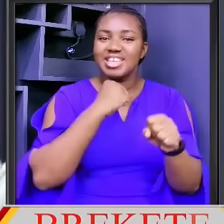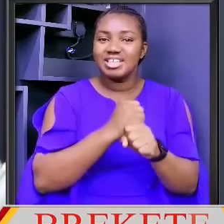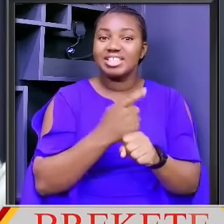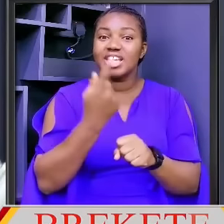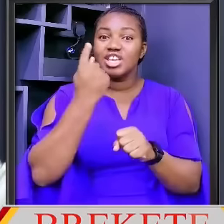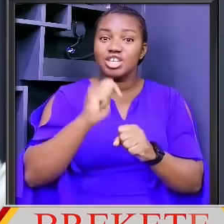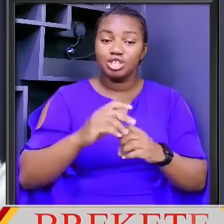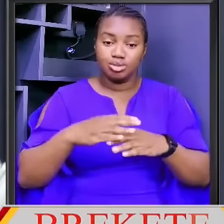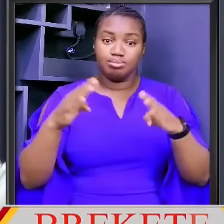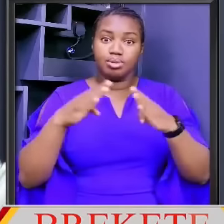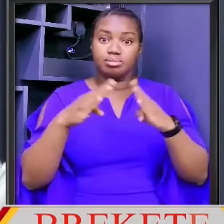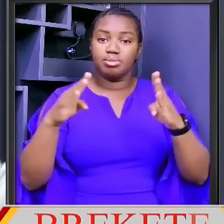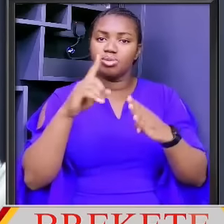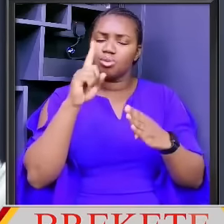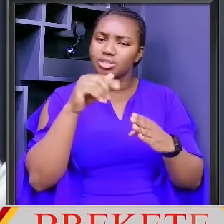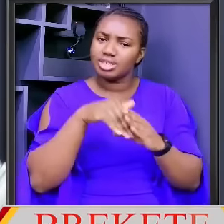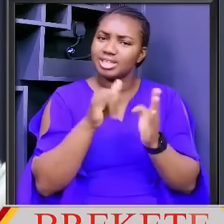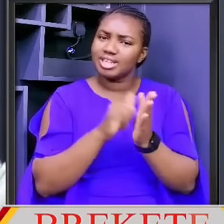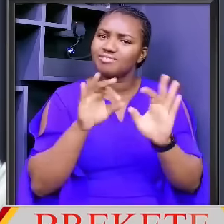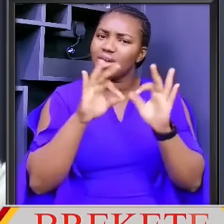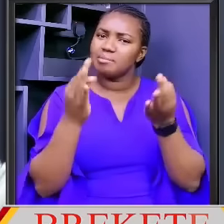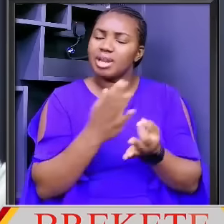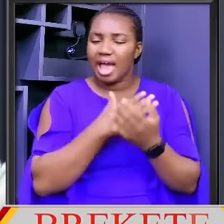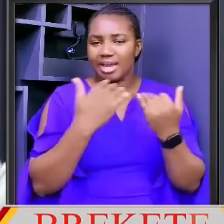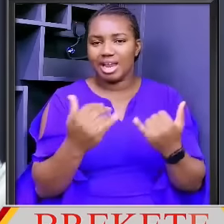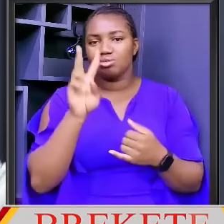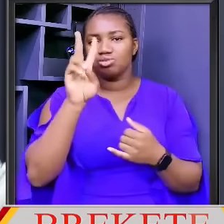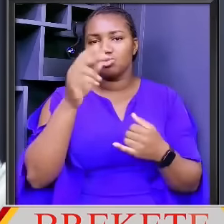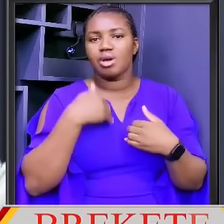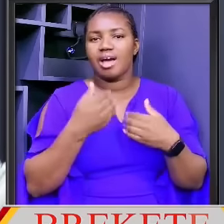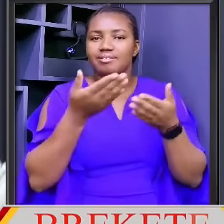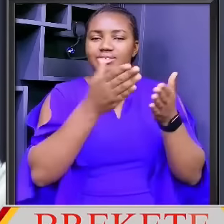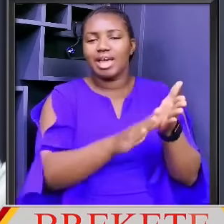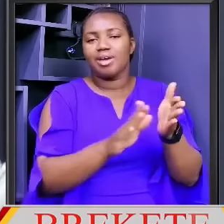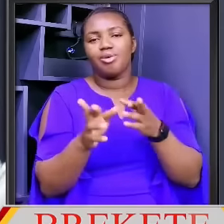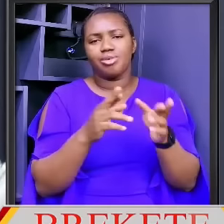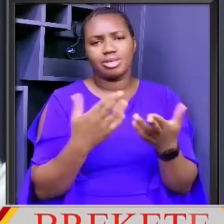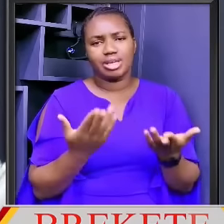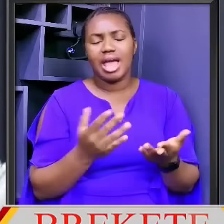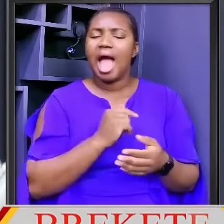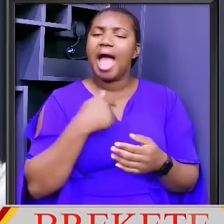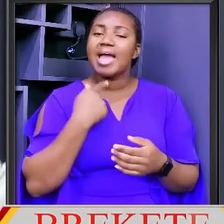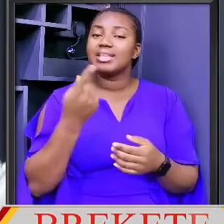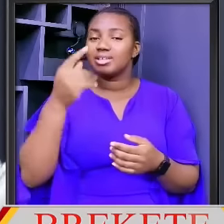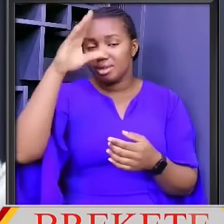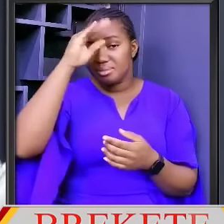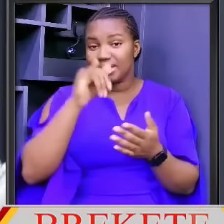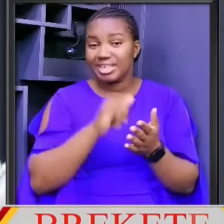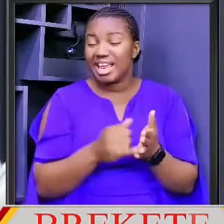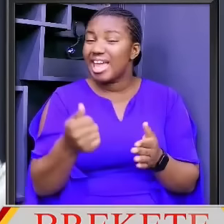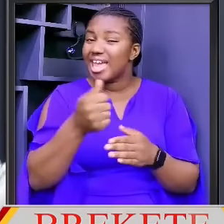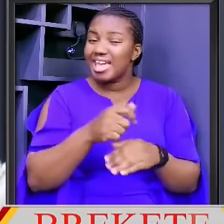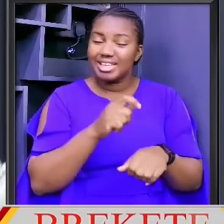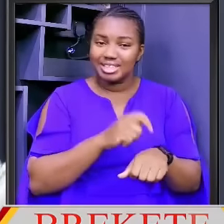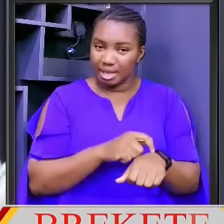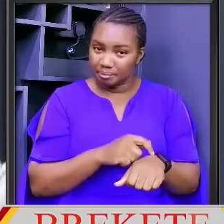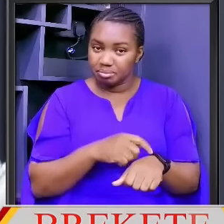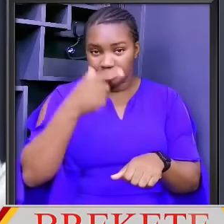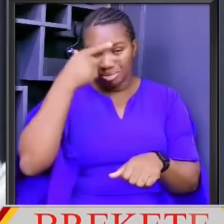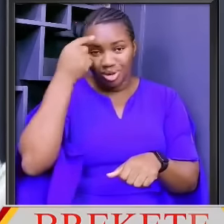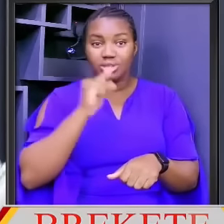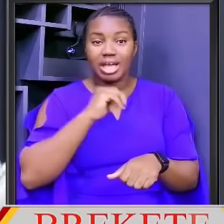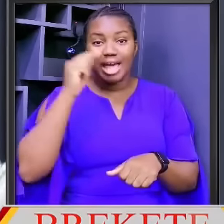pack for the family and two don't die already so now I tell the man say anytime way because